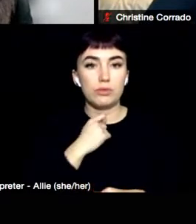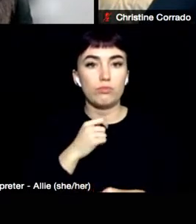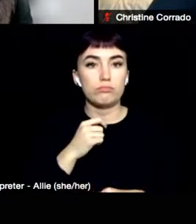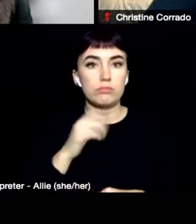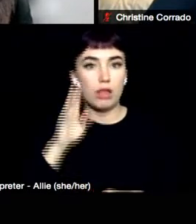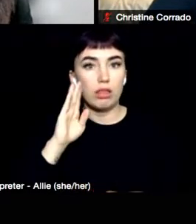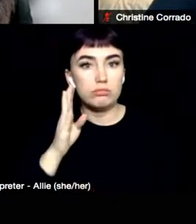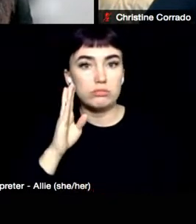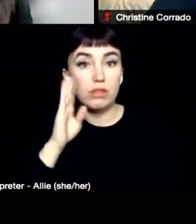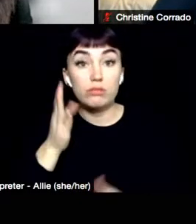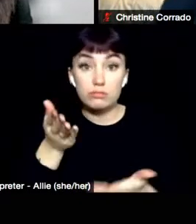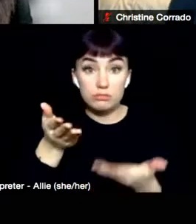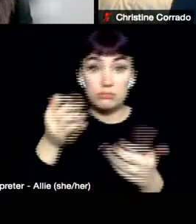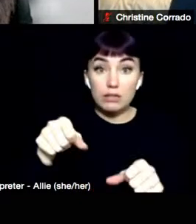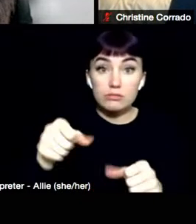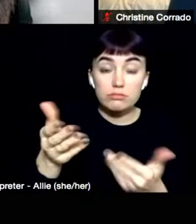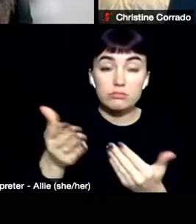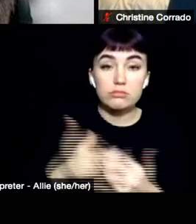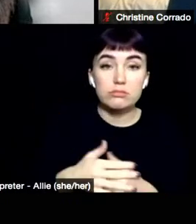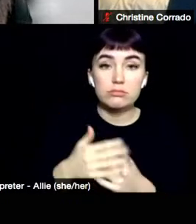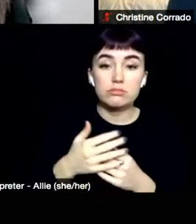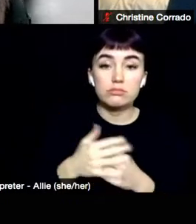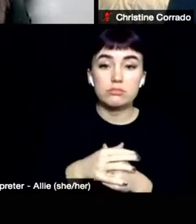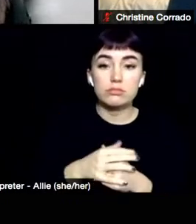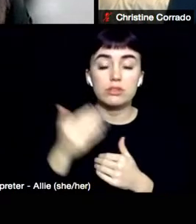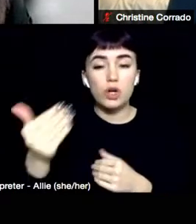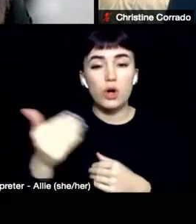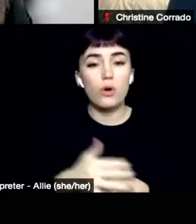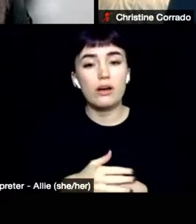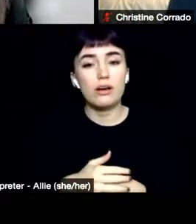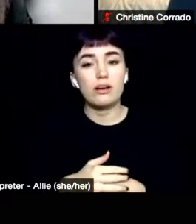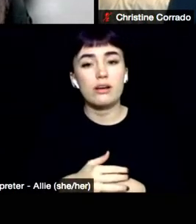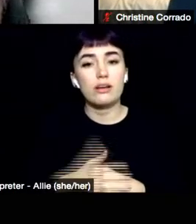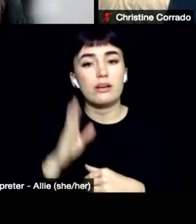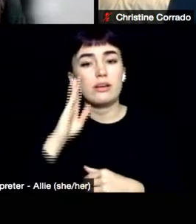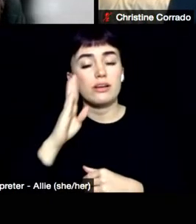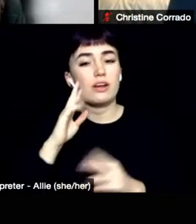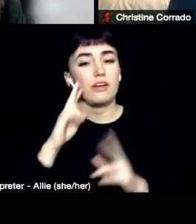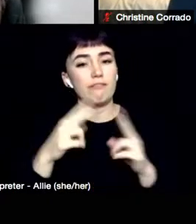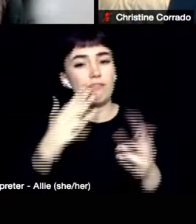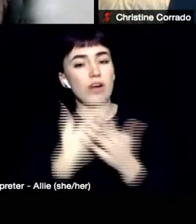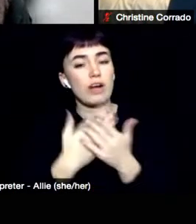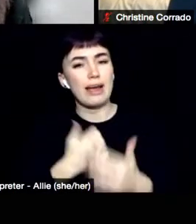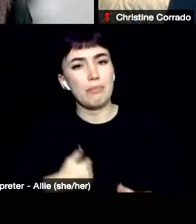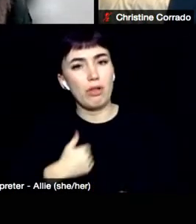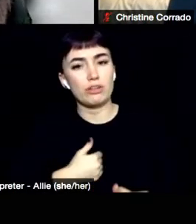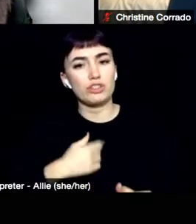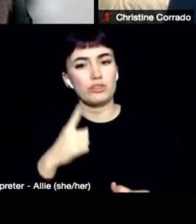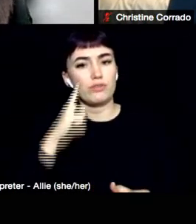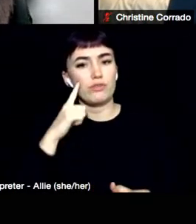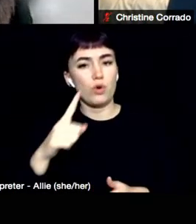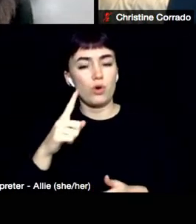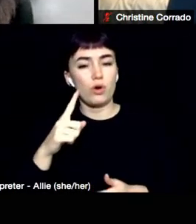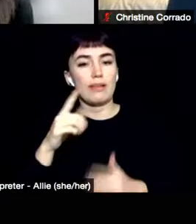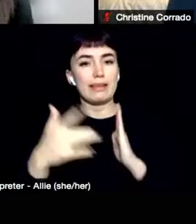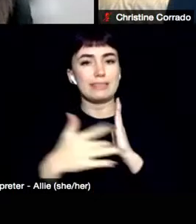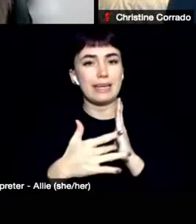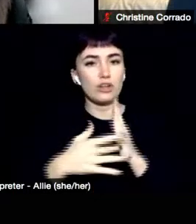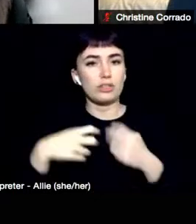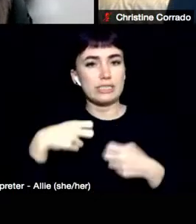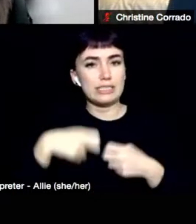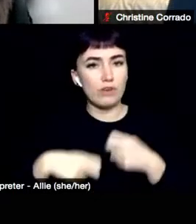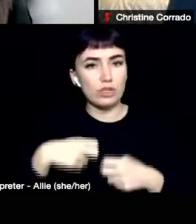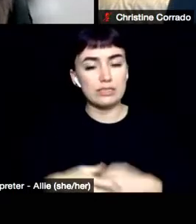Hello? yes. Now we've got you. Go ahead, Hi. please. Okay, very good. I apologize for the technical